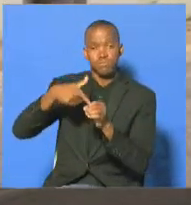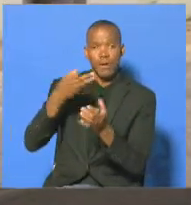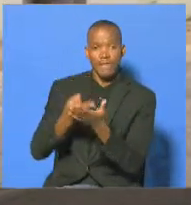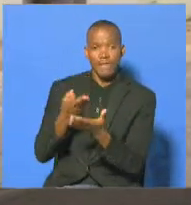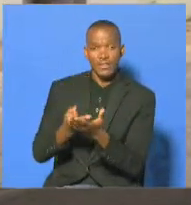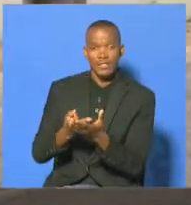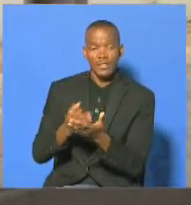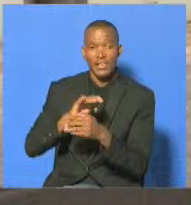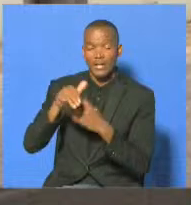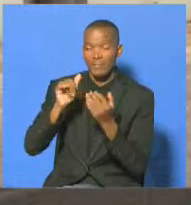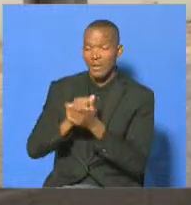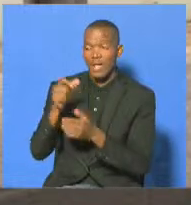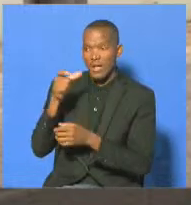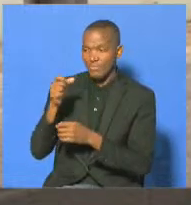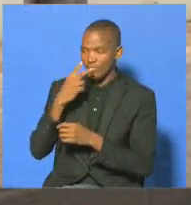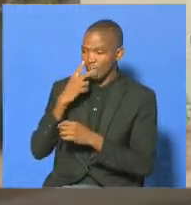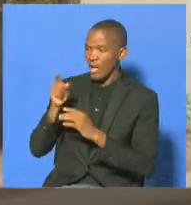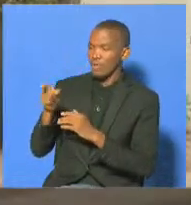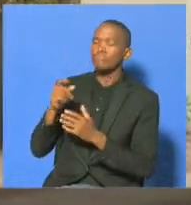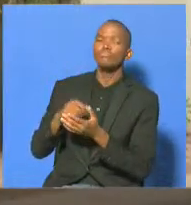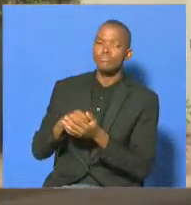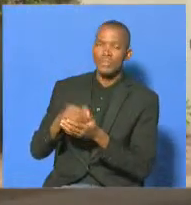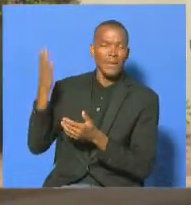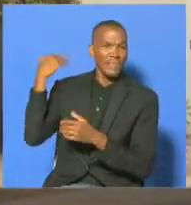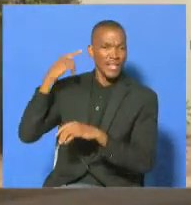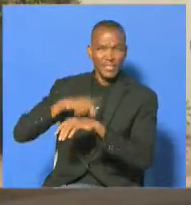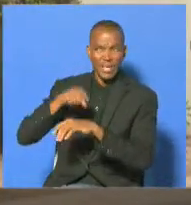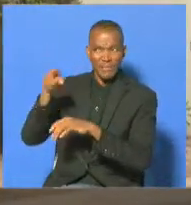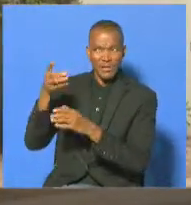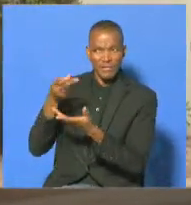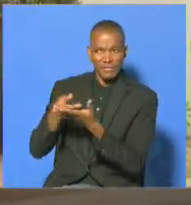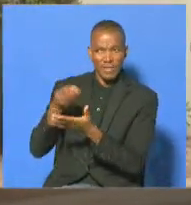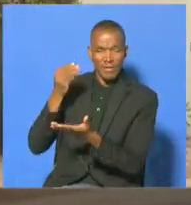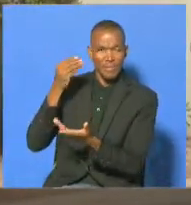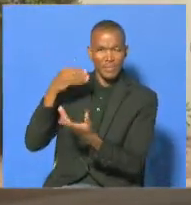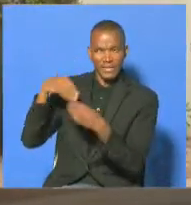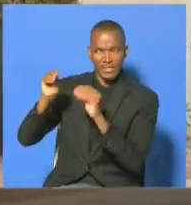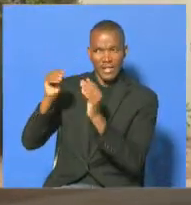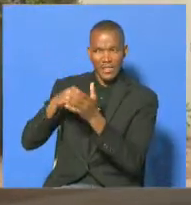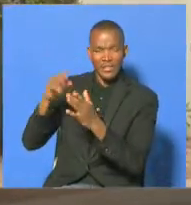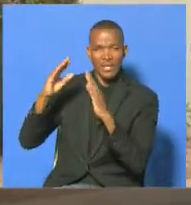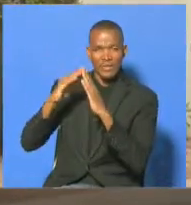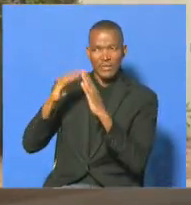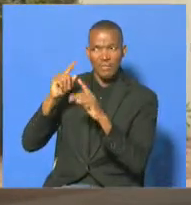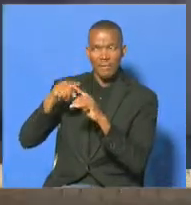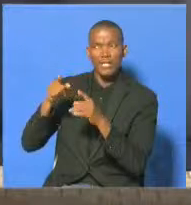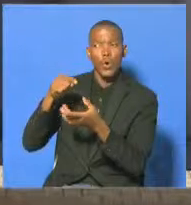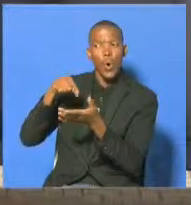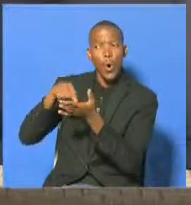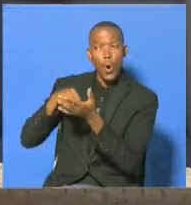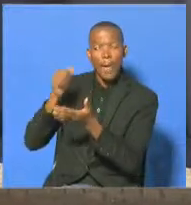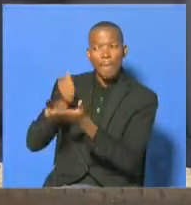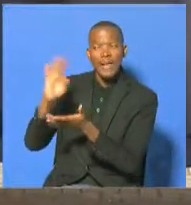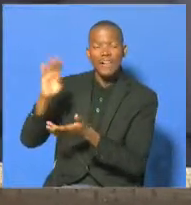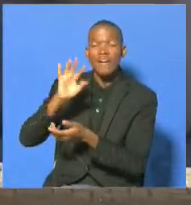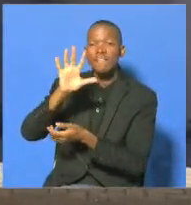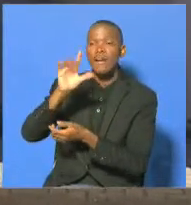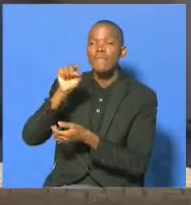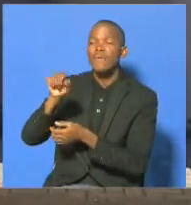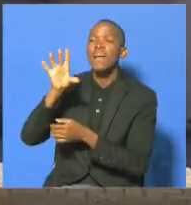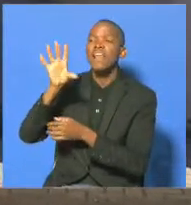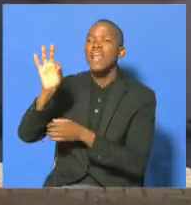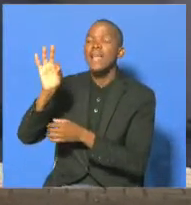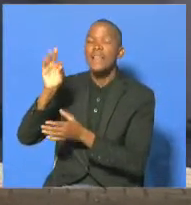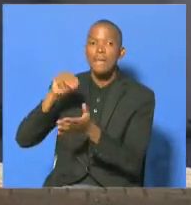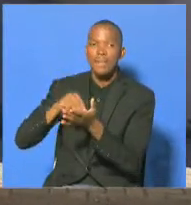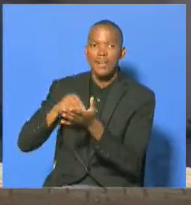indicated in his court documents that by the time this house was sold, it was owed 5.9 million pula.